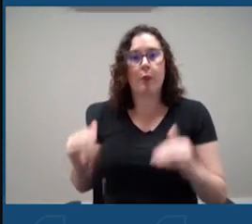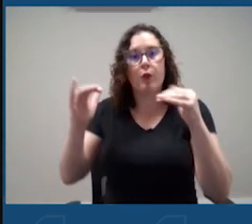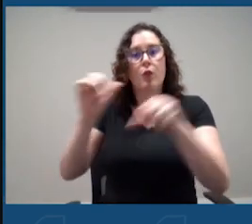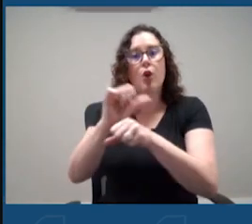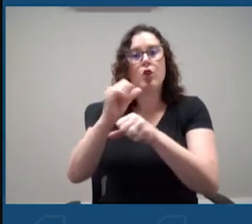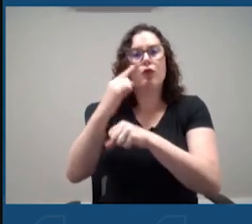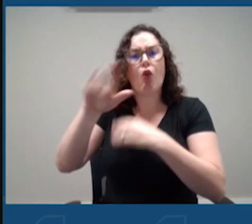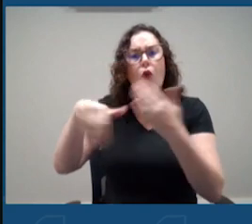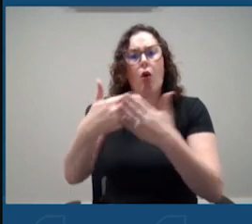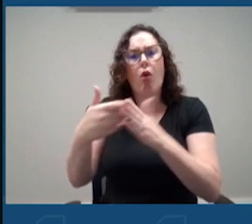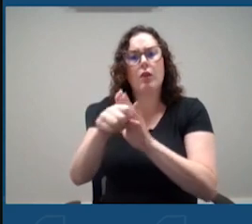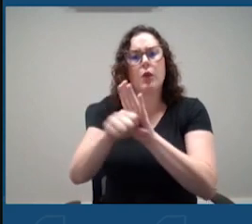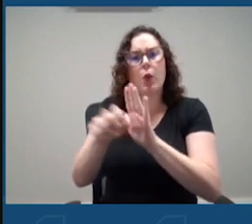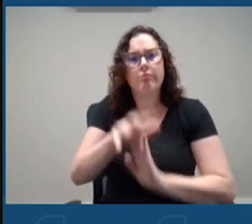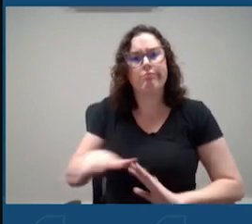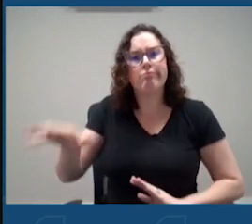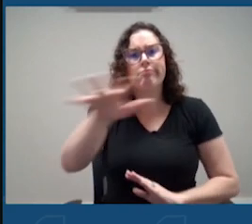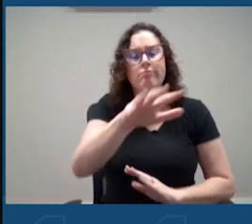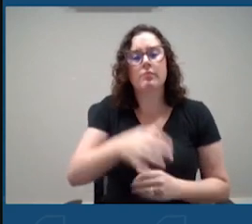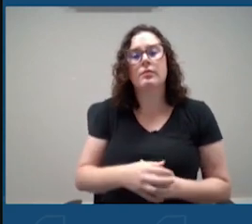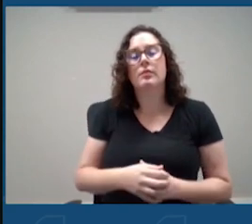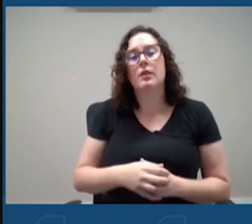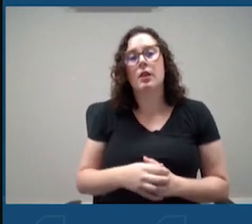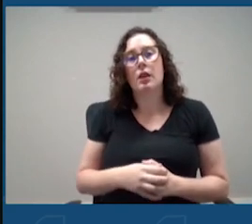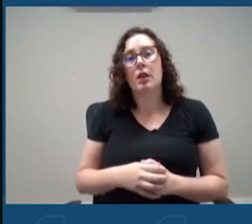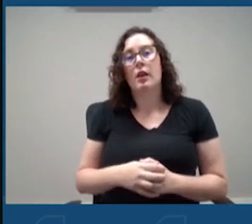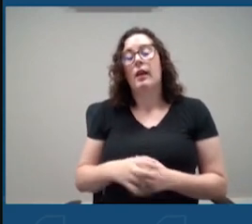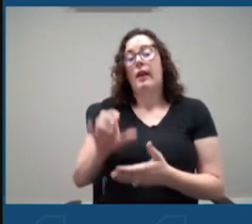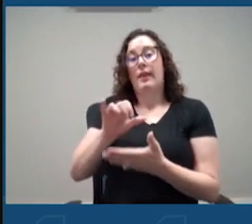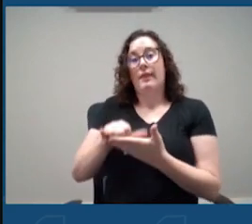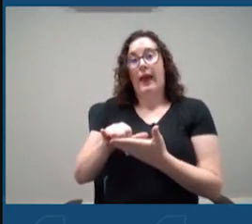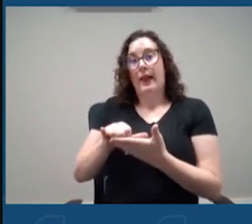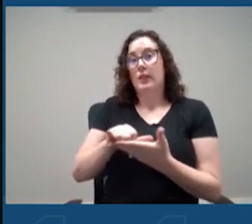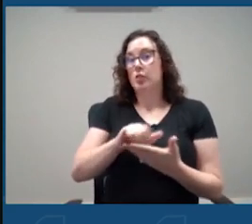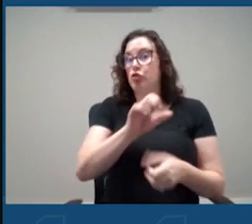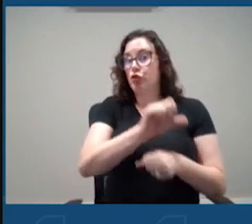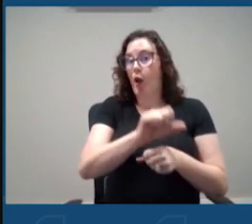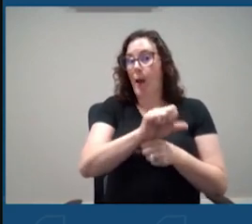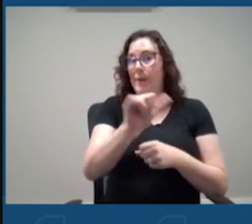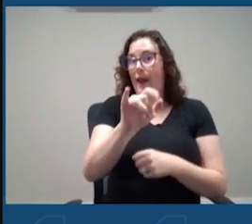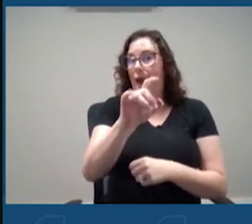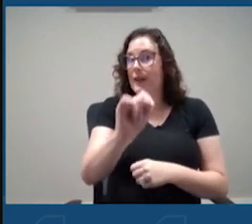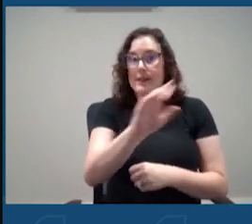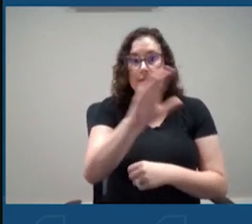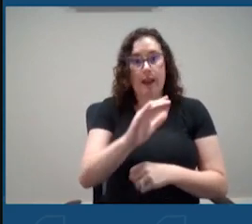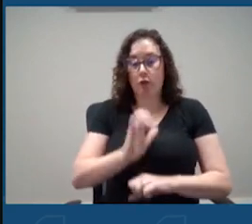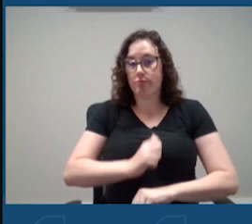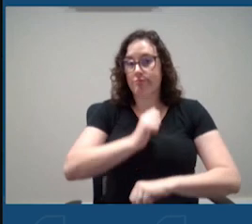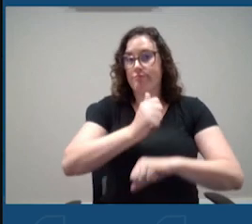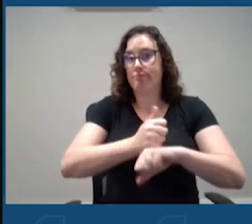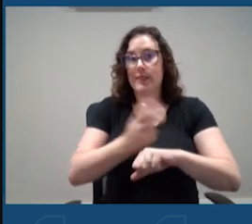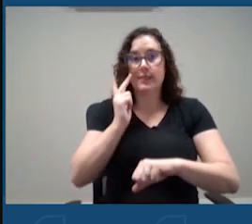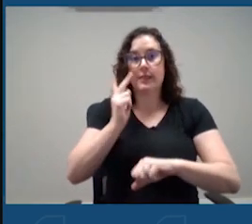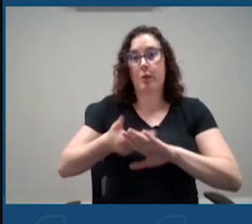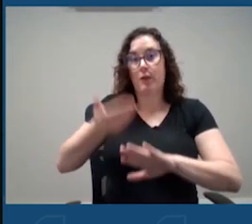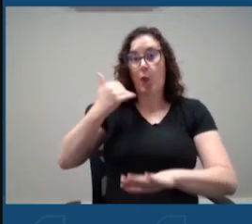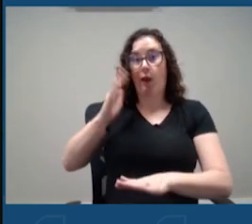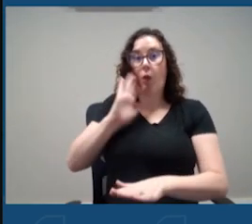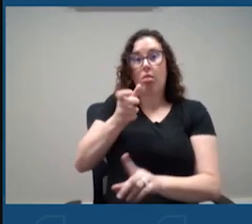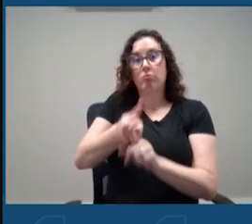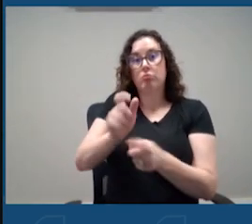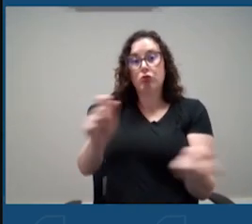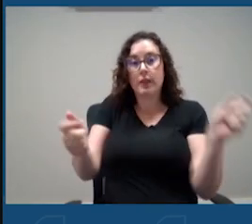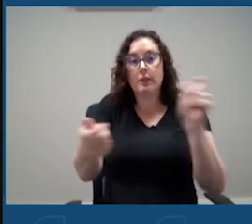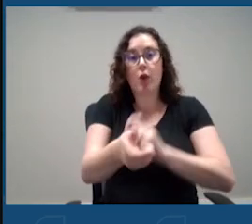The adoption of the Utility Thermal Energy Network and Jobs Act is both unprecedented and transformational, as it will provide a